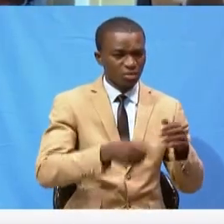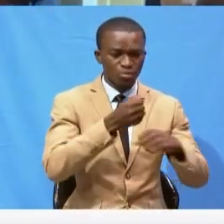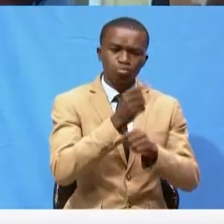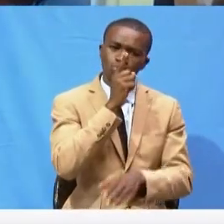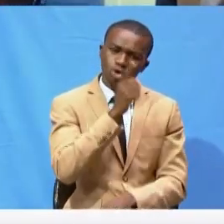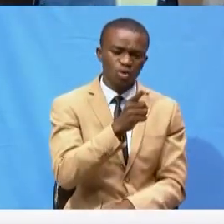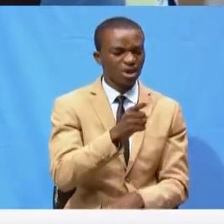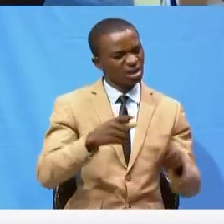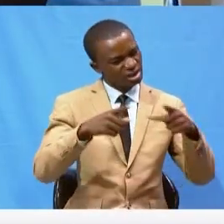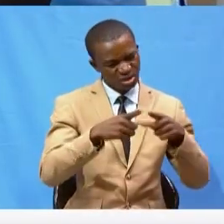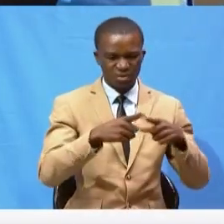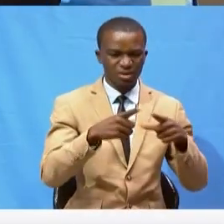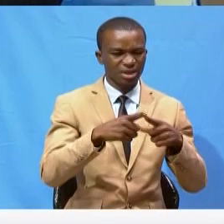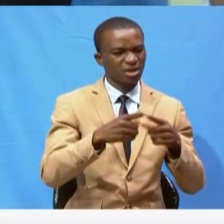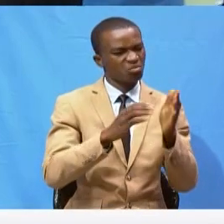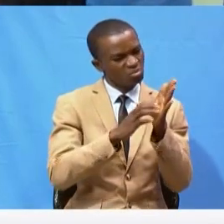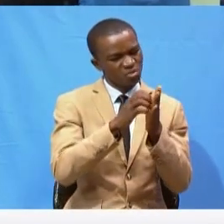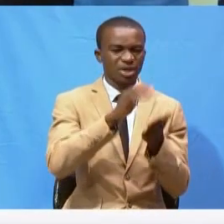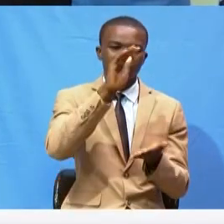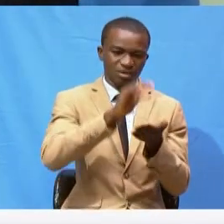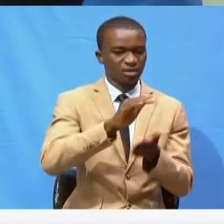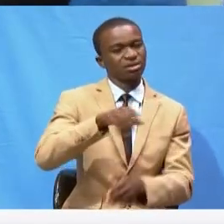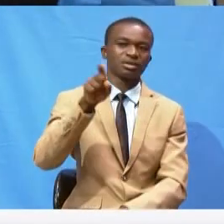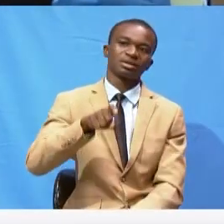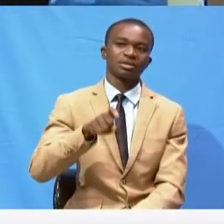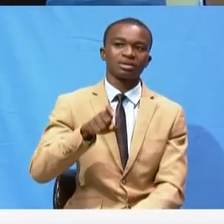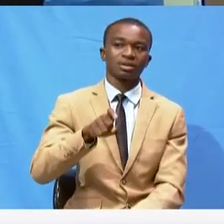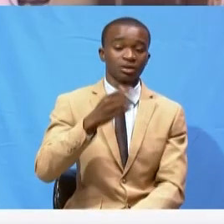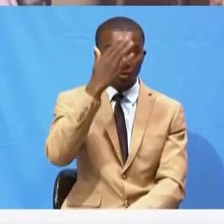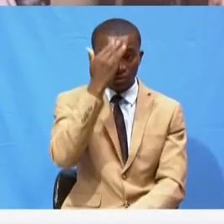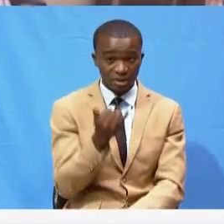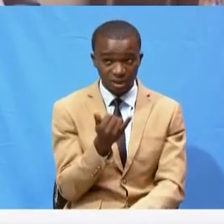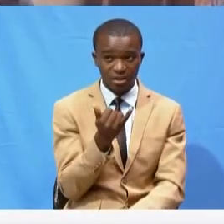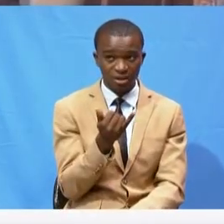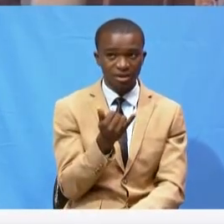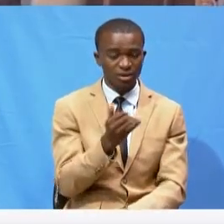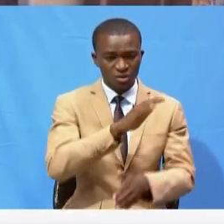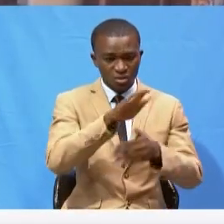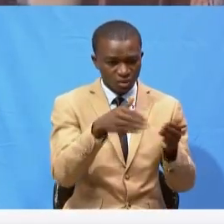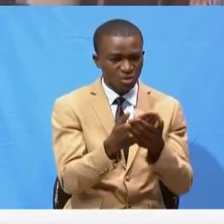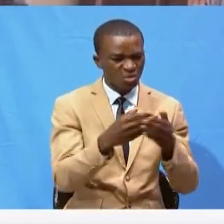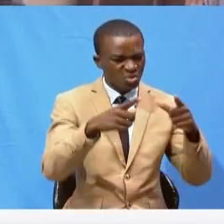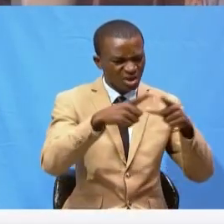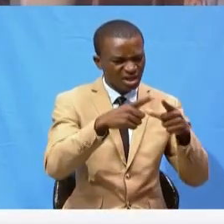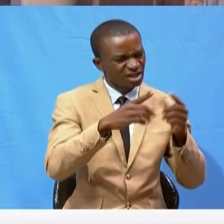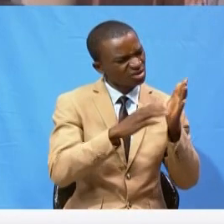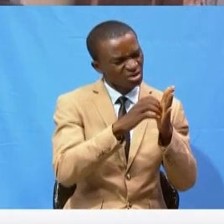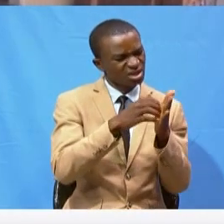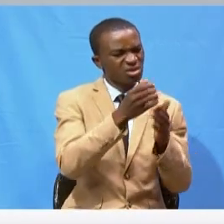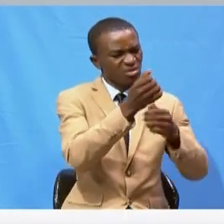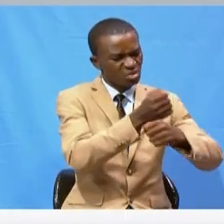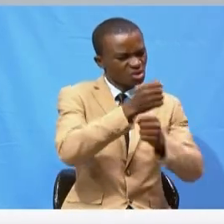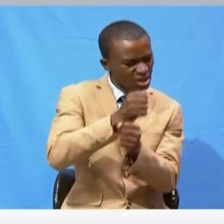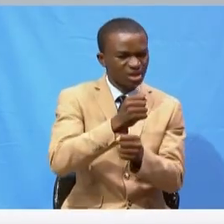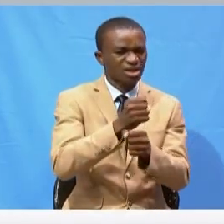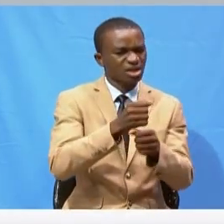female population. The initiative is part of a broader target to achieve significant milestones in cervical cancer prevention by